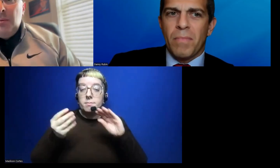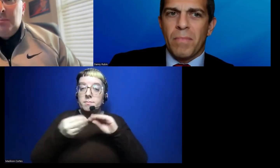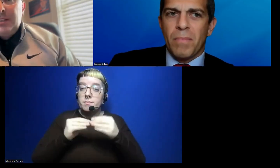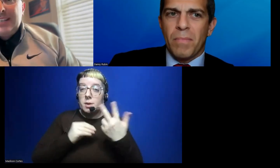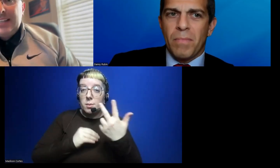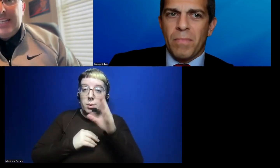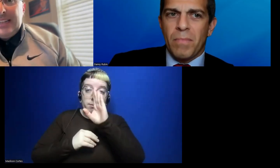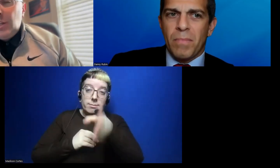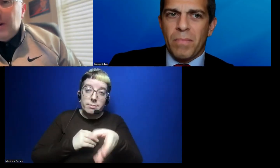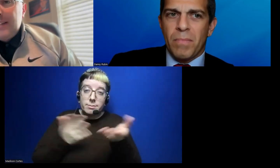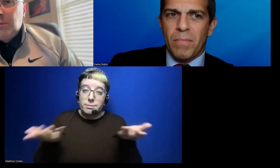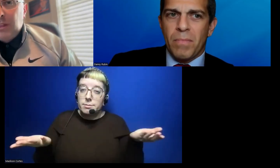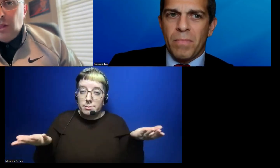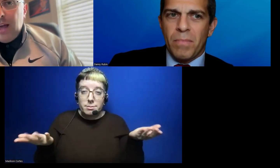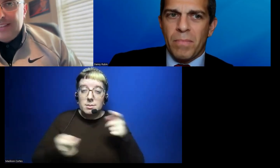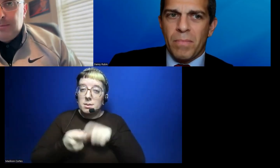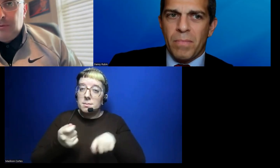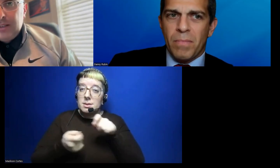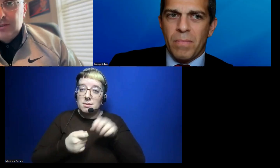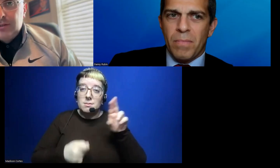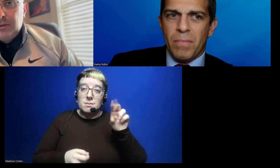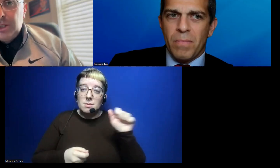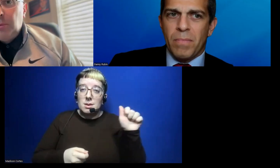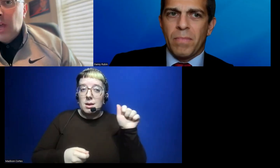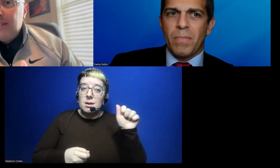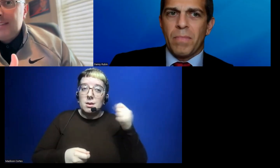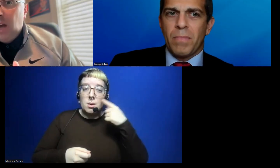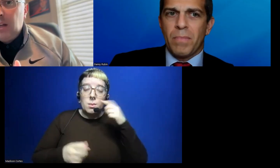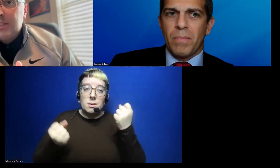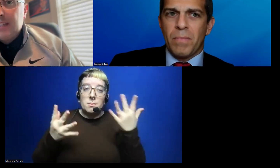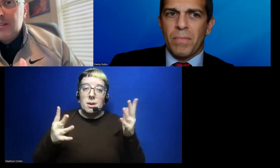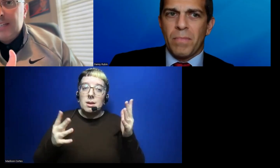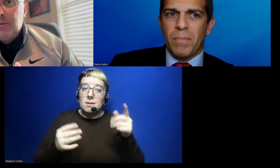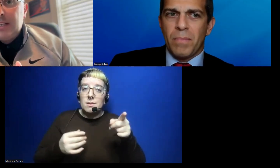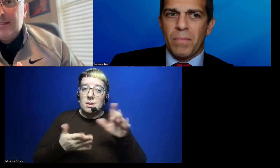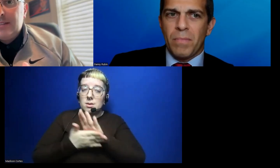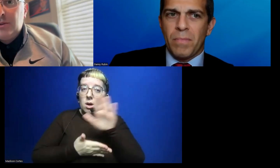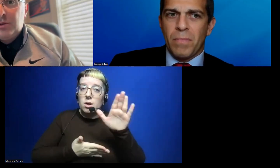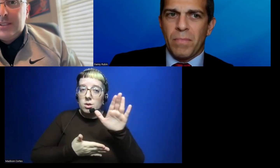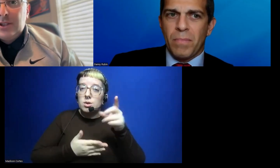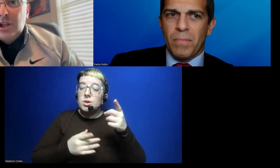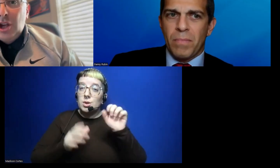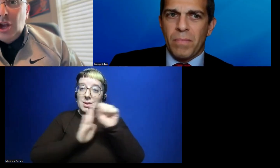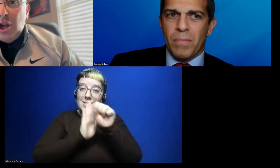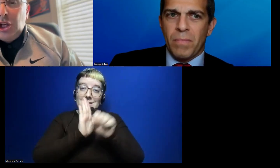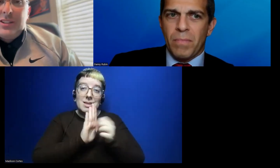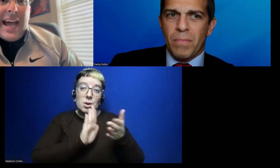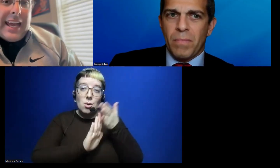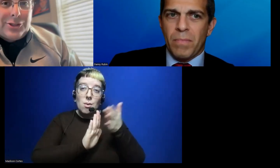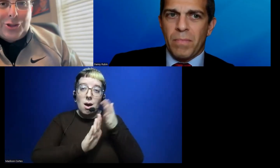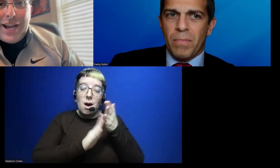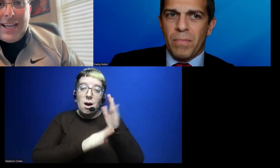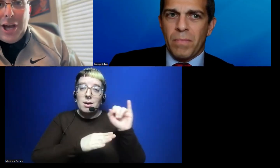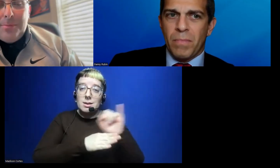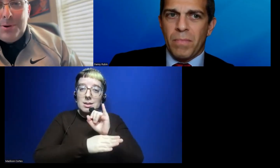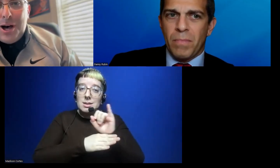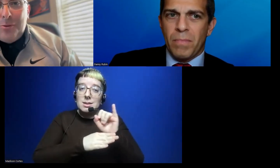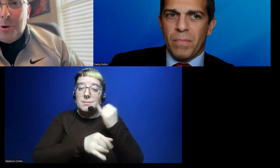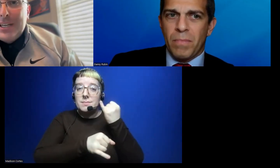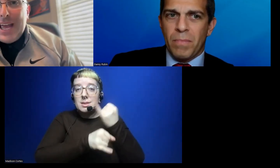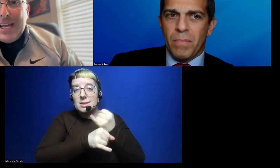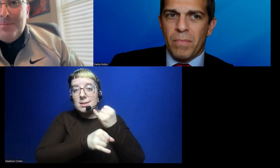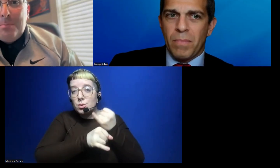frank, particularly in the US with a lot of these with a lot of these colleges that are state run institutions, your text could end